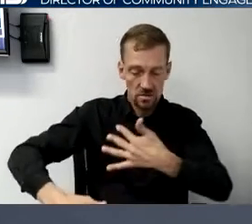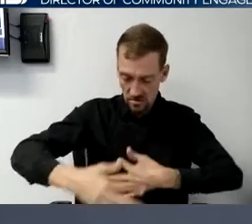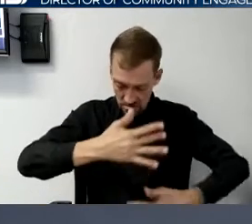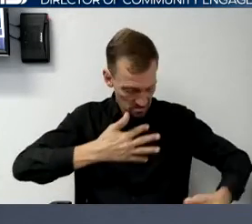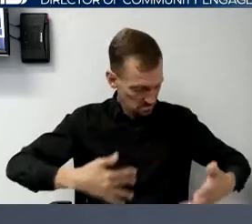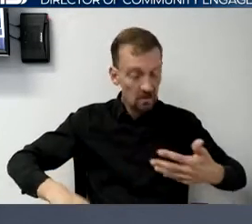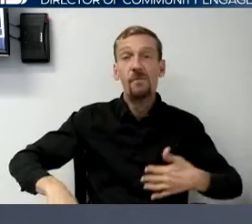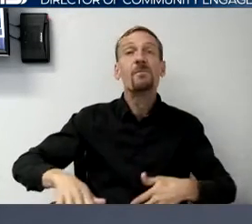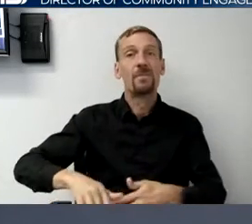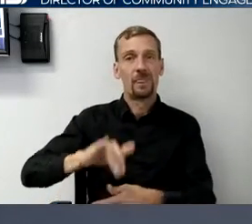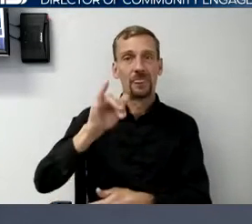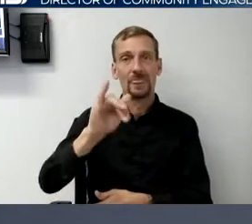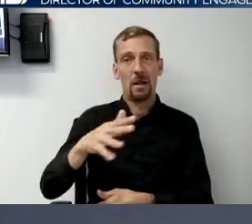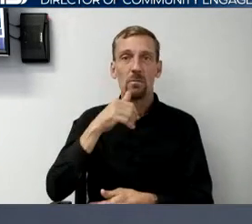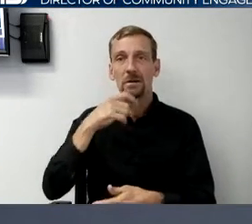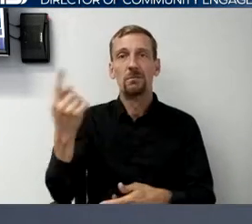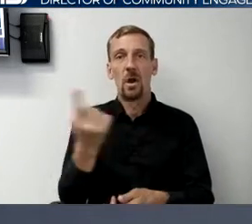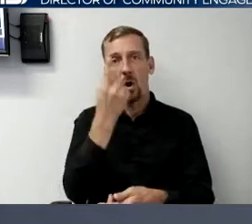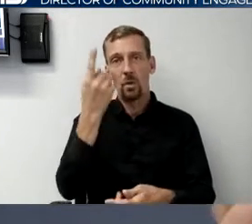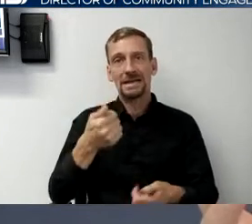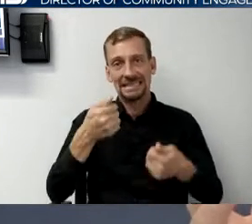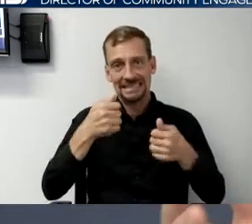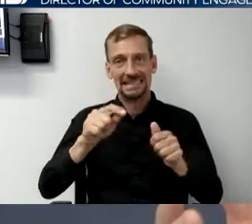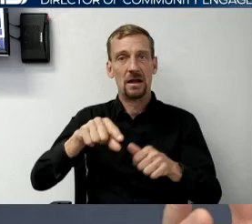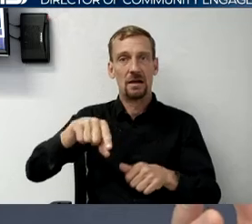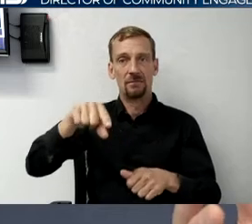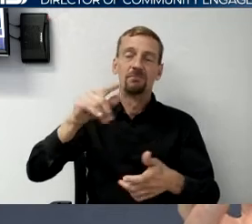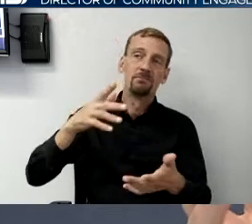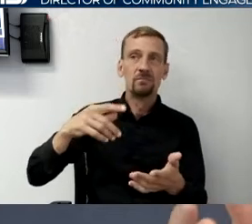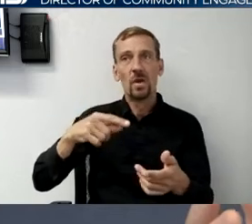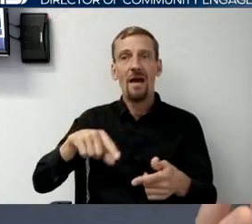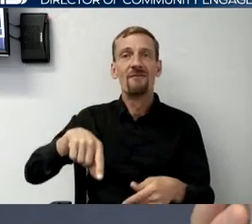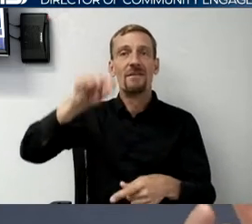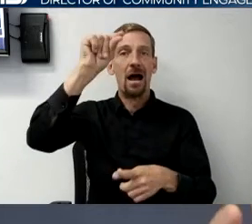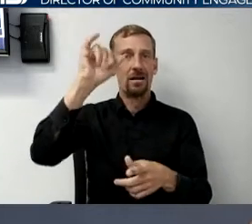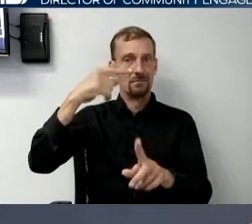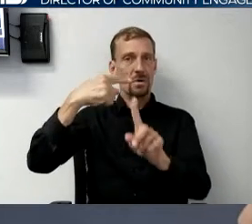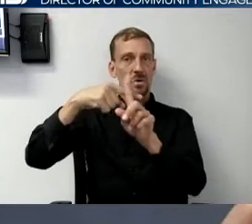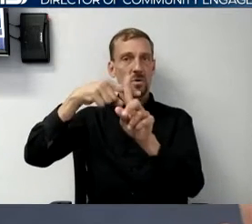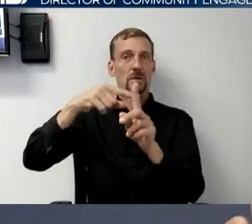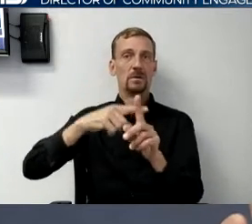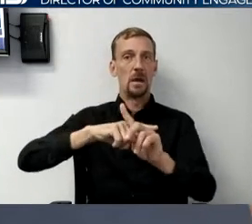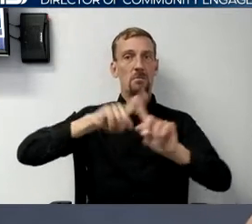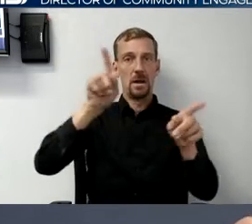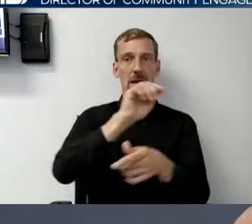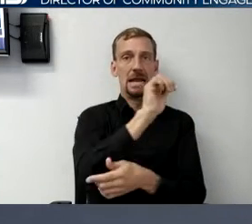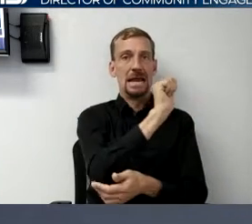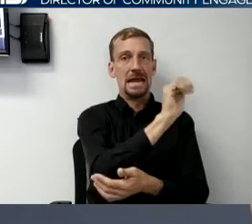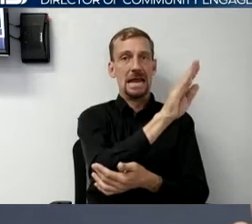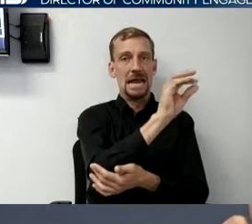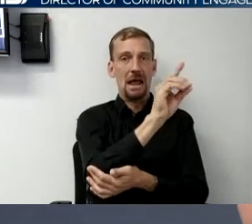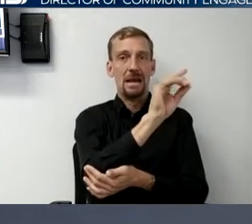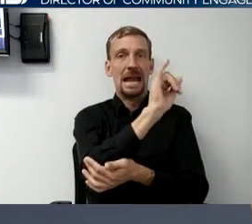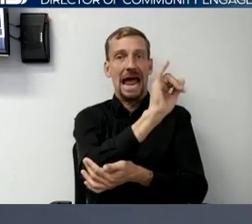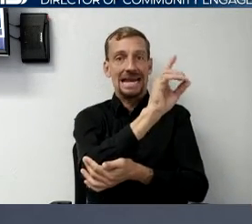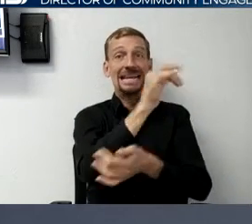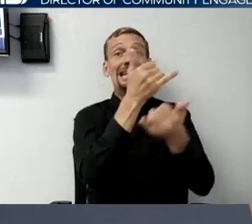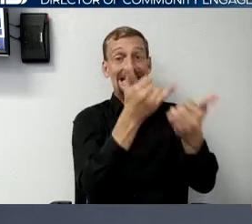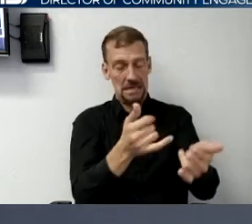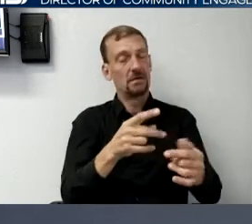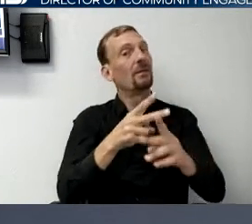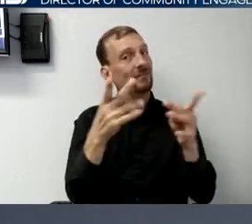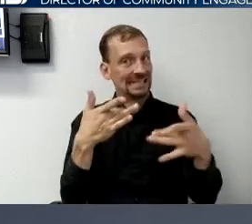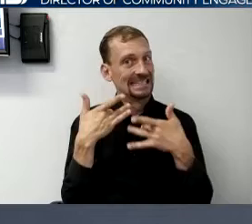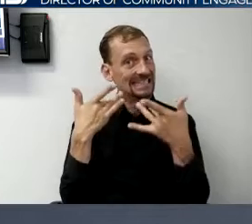so sensitive it picks those up. But the Abbott ID Now is also very